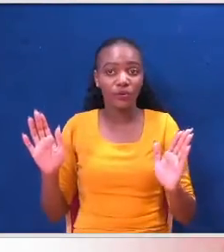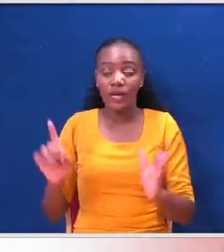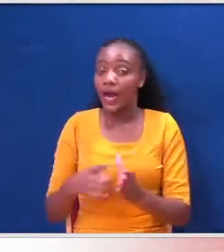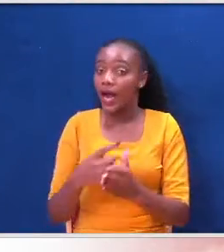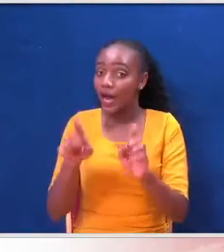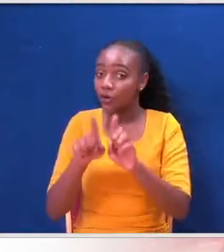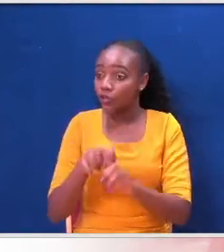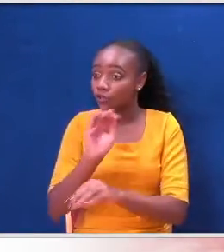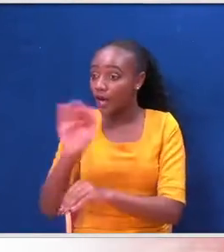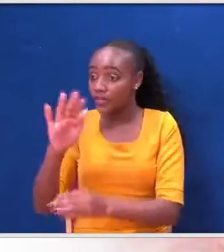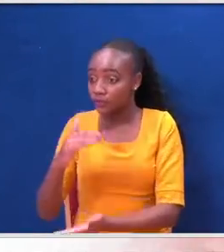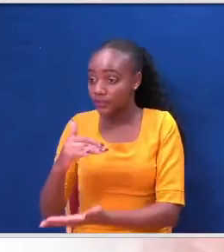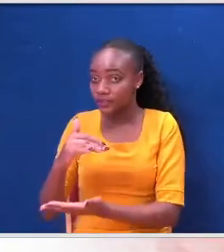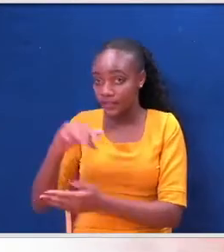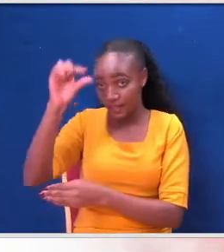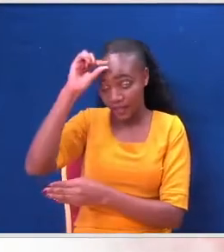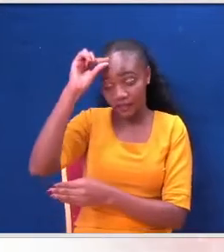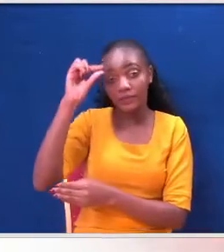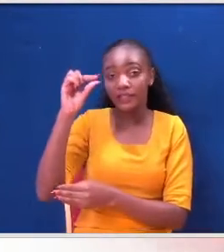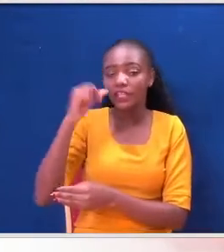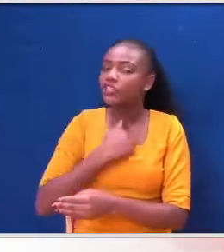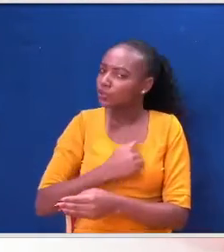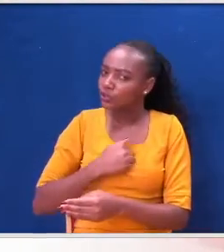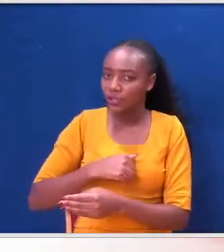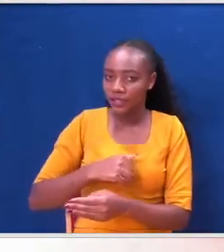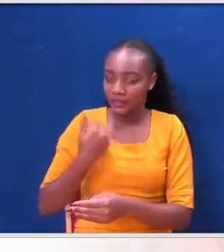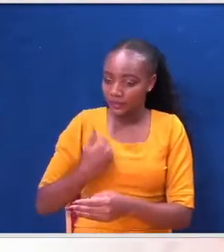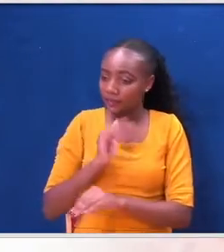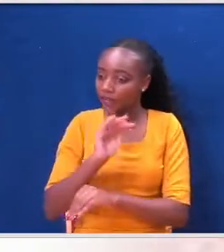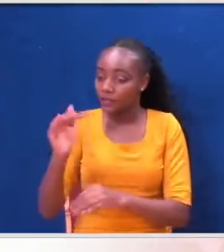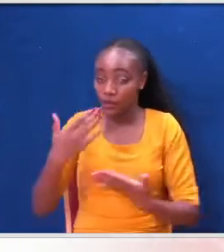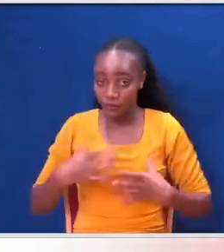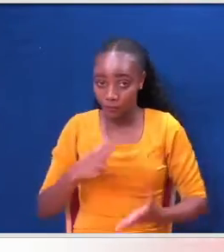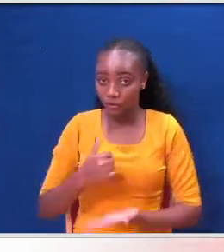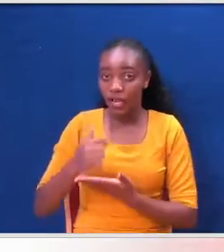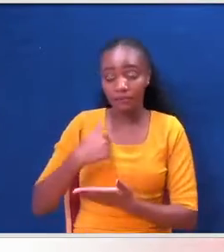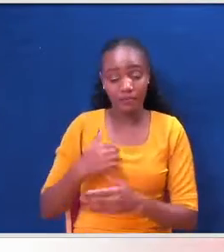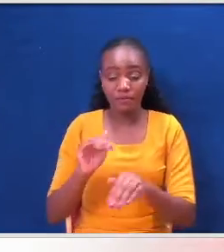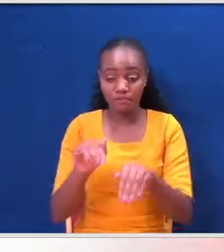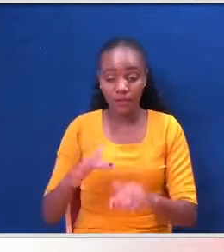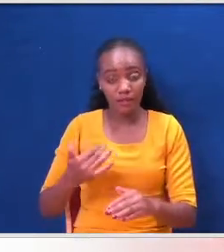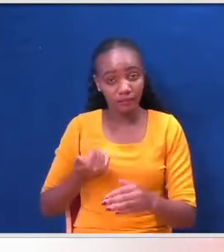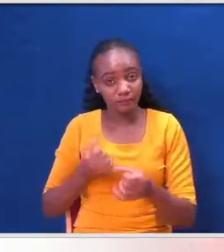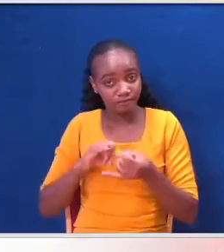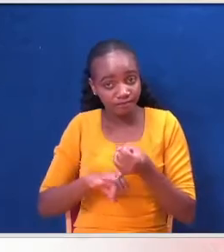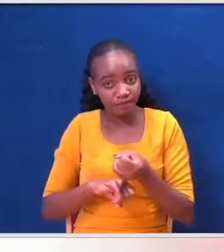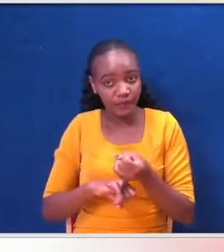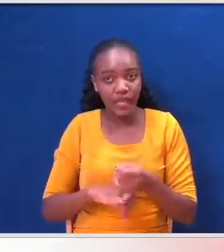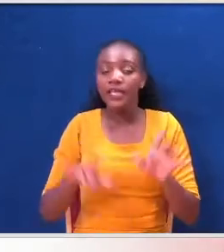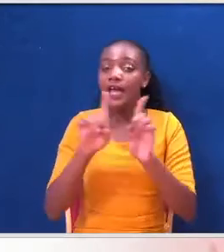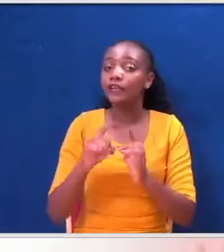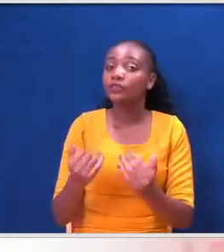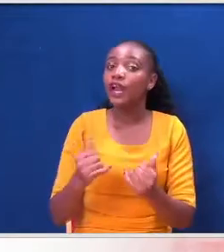usaidizi nipate venye naza mzika huyo. Huyo bibi yangu anaitwa Morena Kinyi. The death toll from the tragedy has now risen